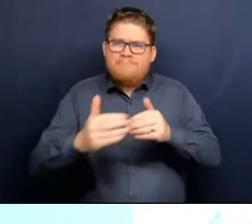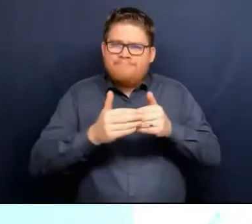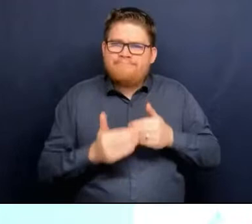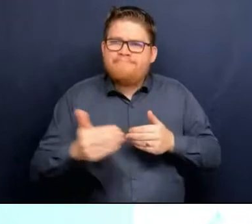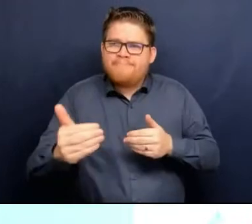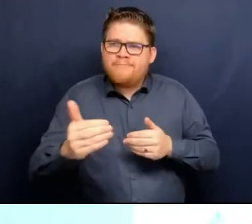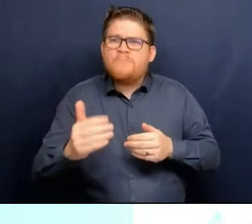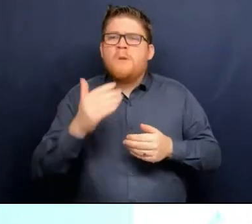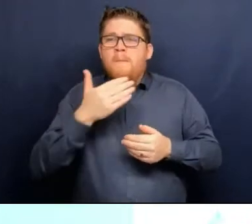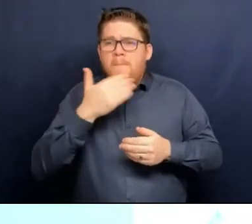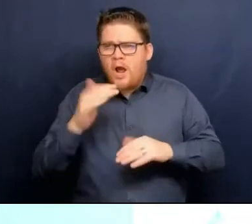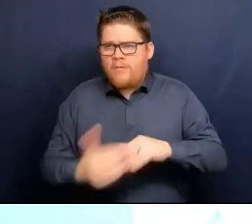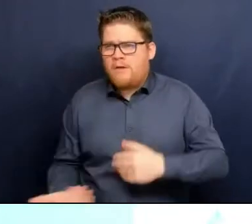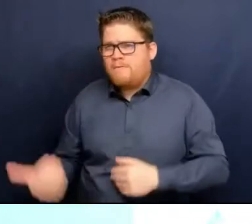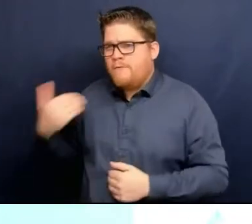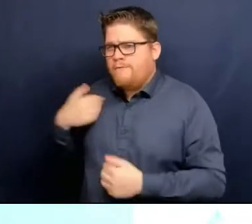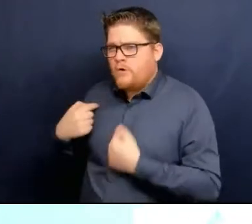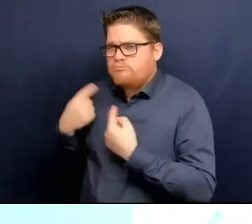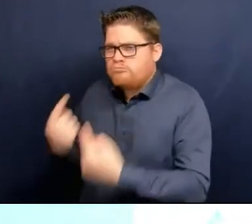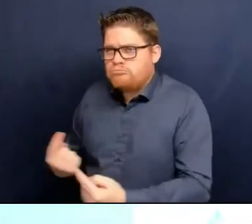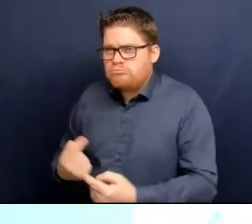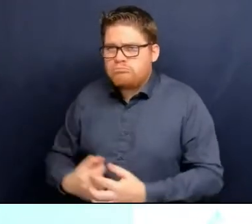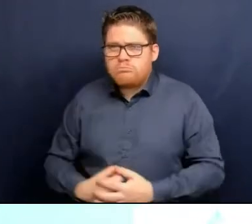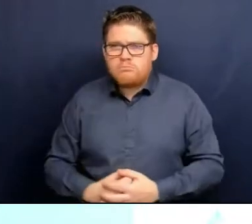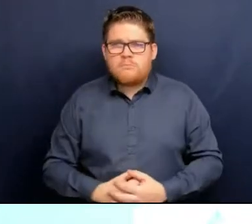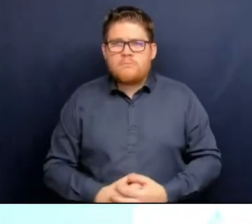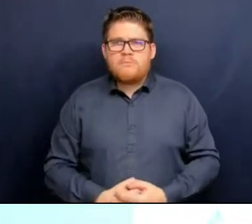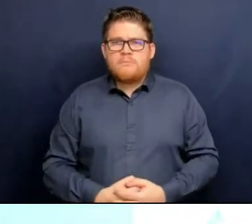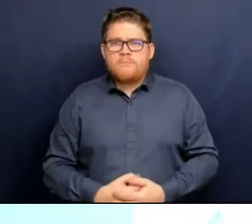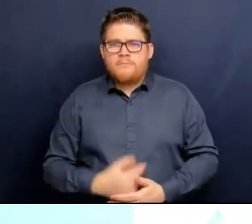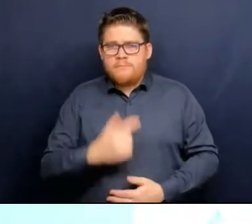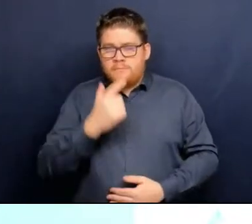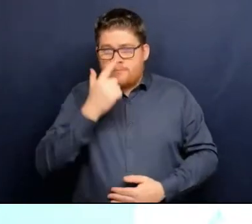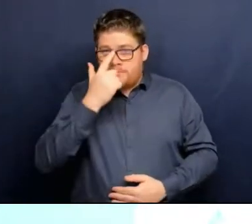Next question is from Lisa Cordasco, Vancouver Sun.